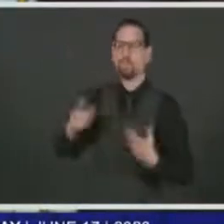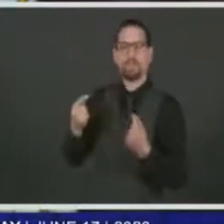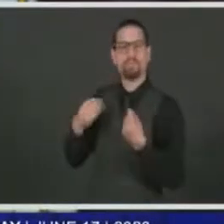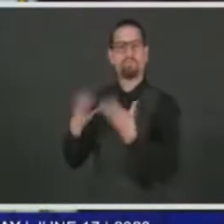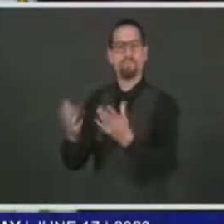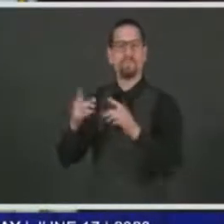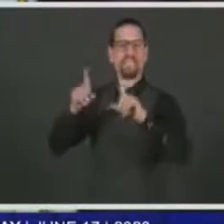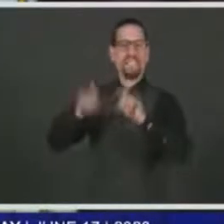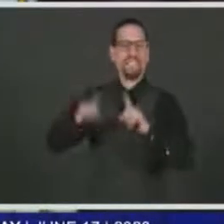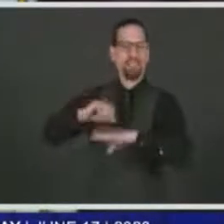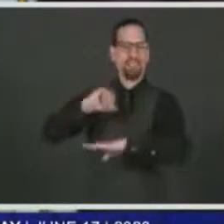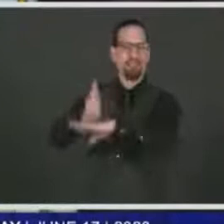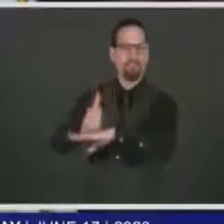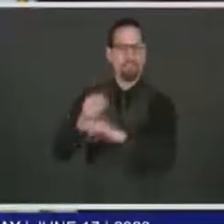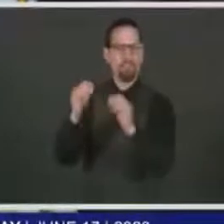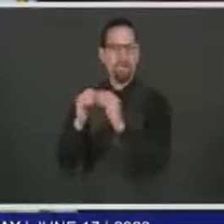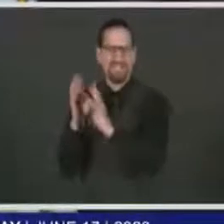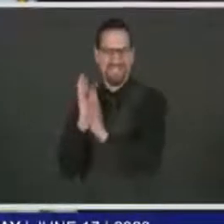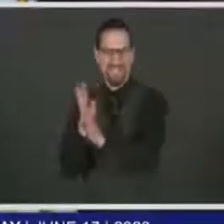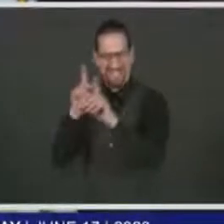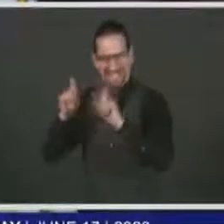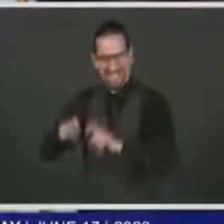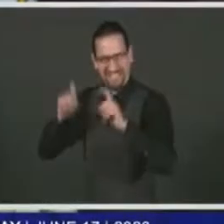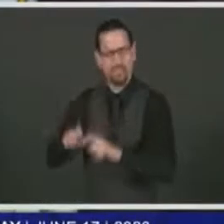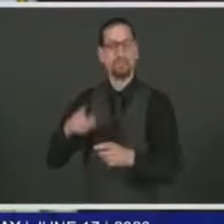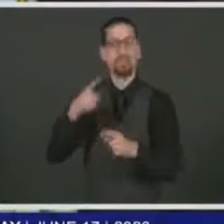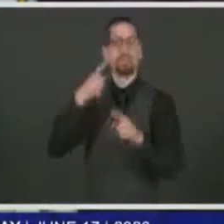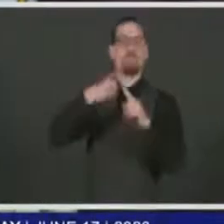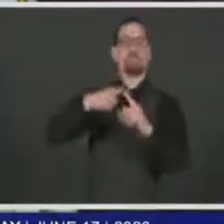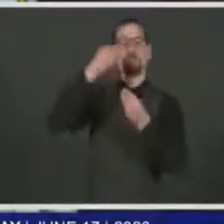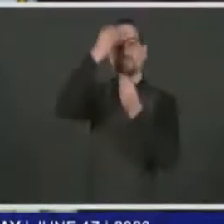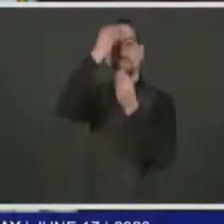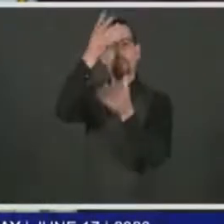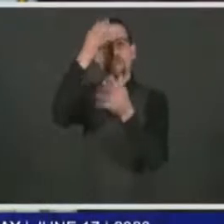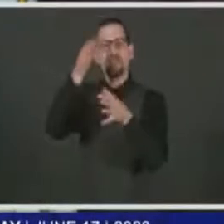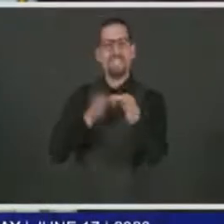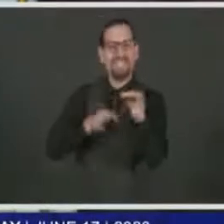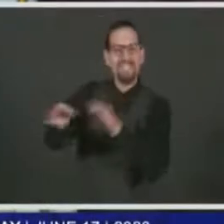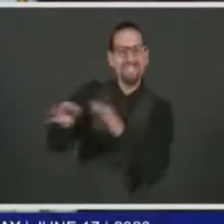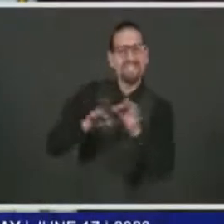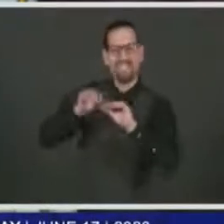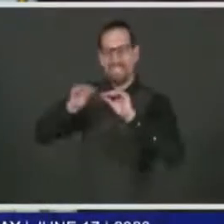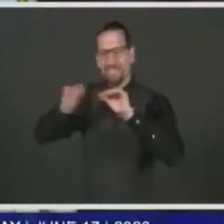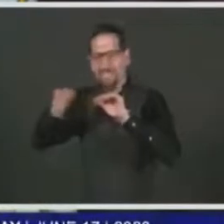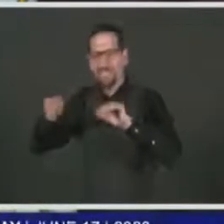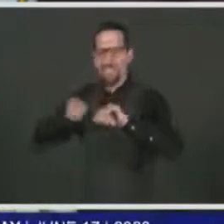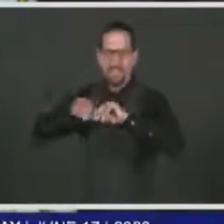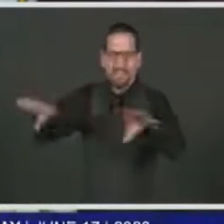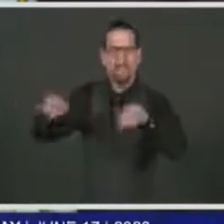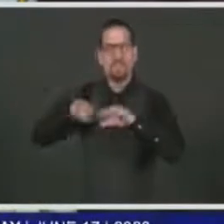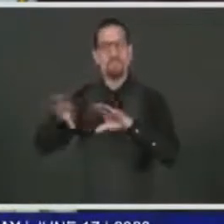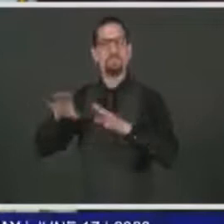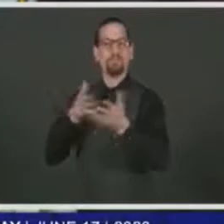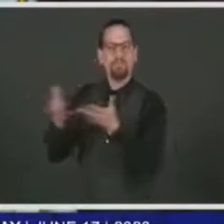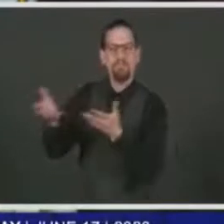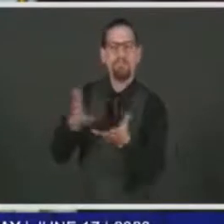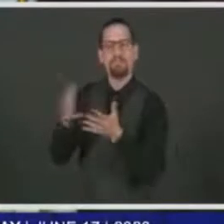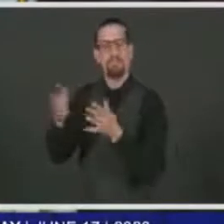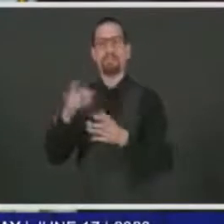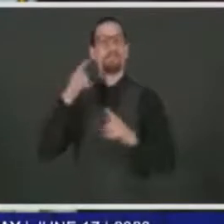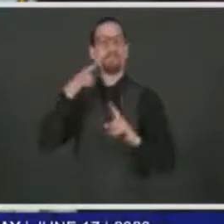increase awareness in these communities, breaking down language barriers, and we're trying to take a